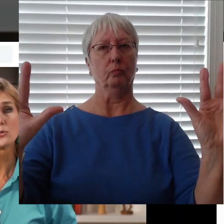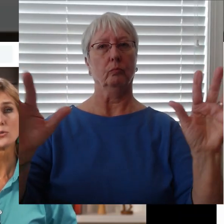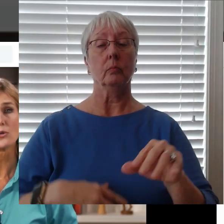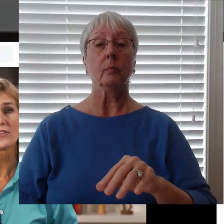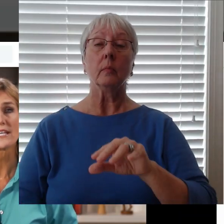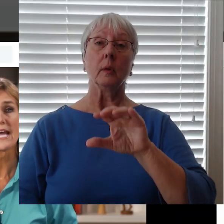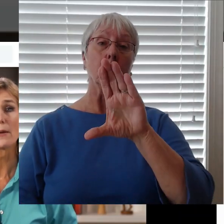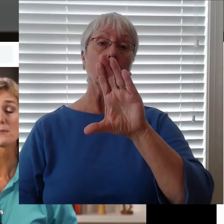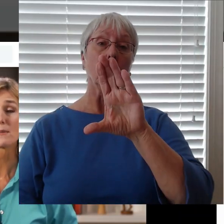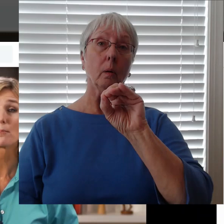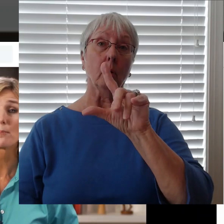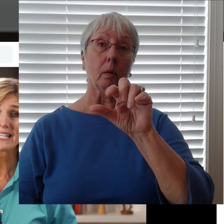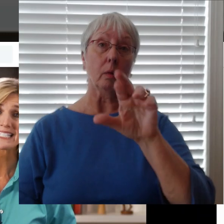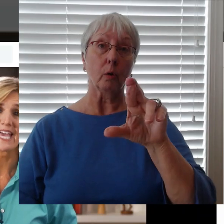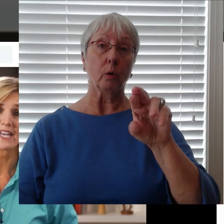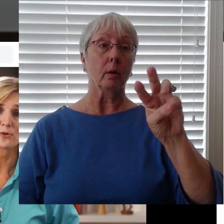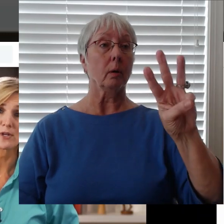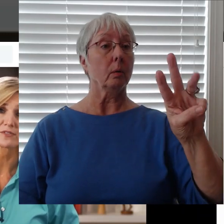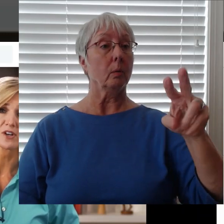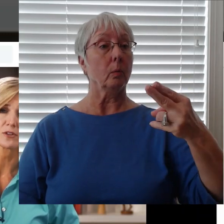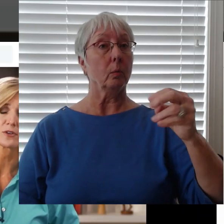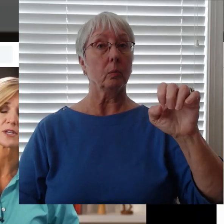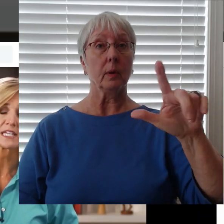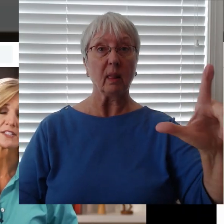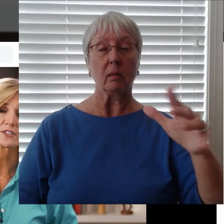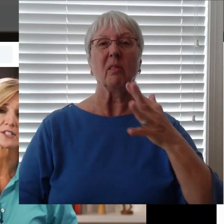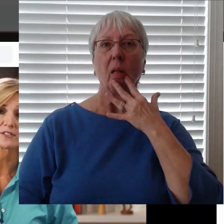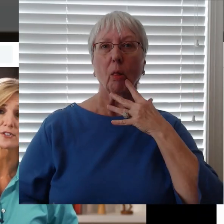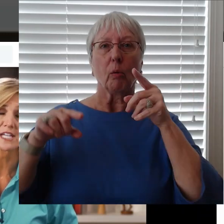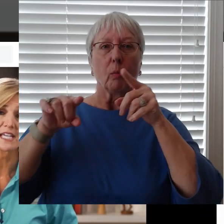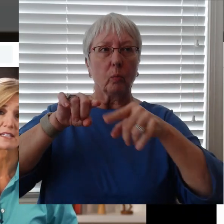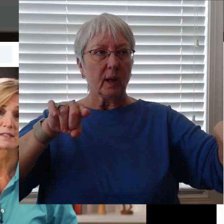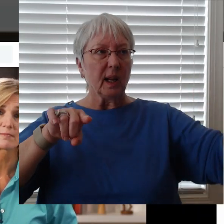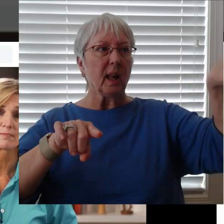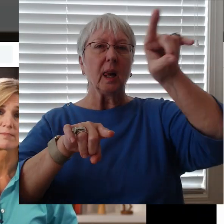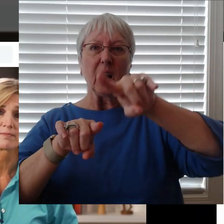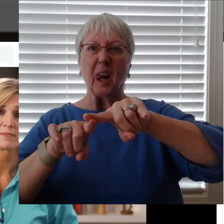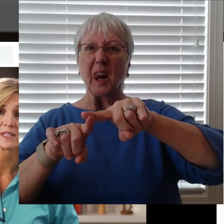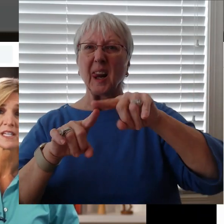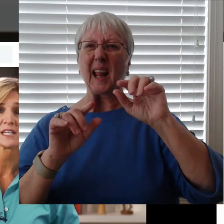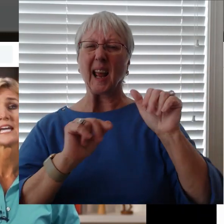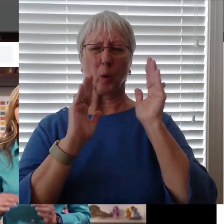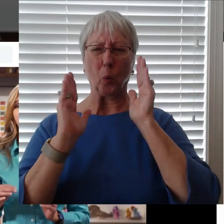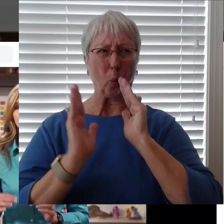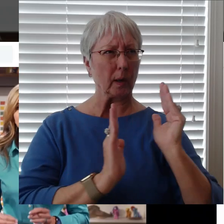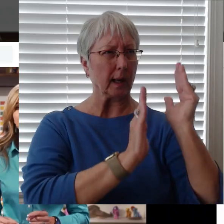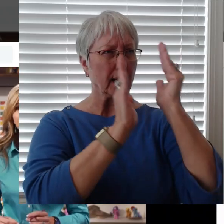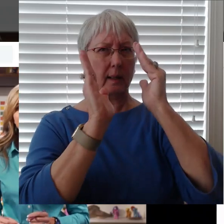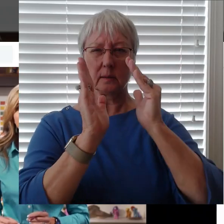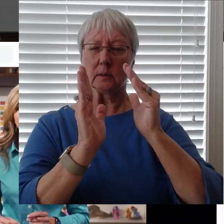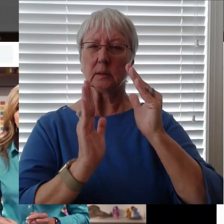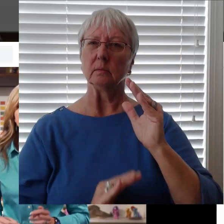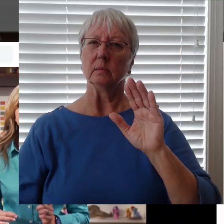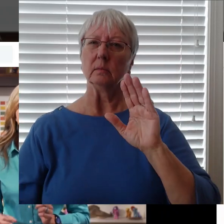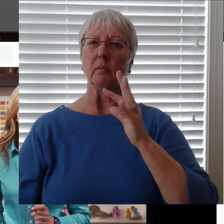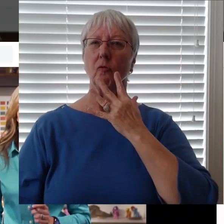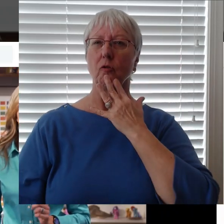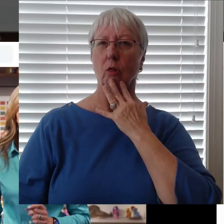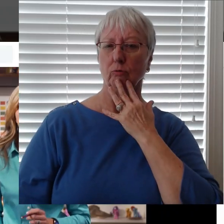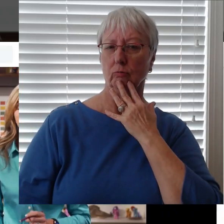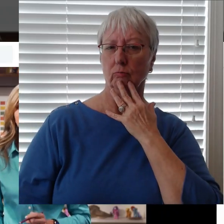organizational tool that helps make the basic categories of color easier to understand. As a graph, it makes